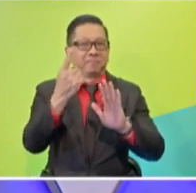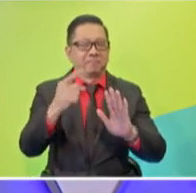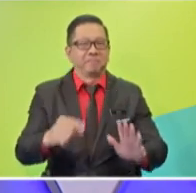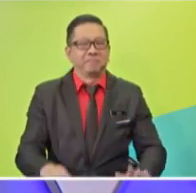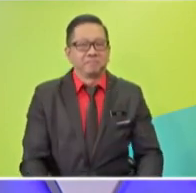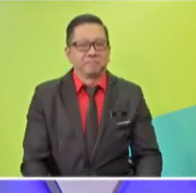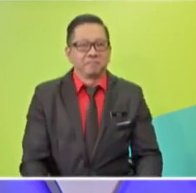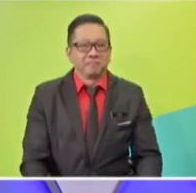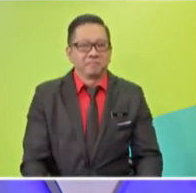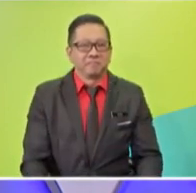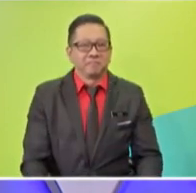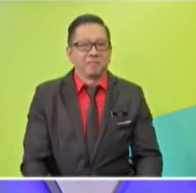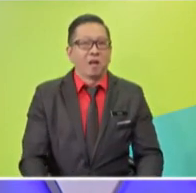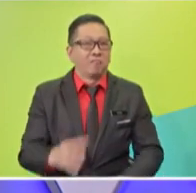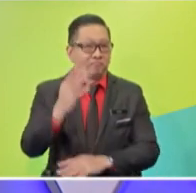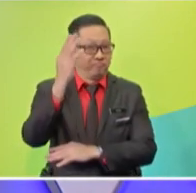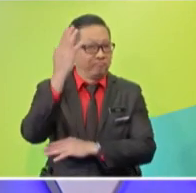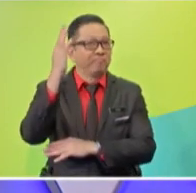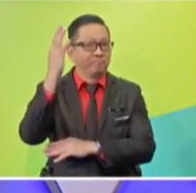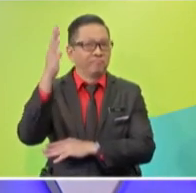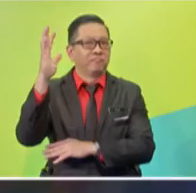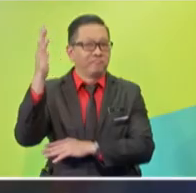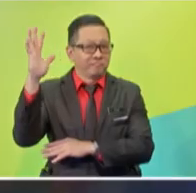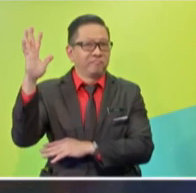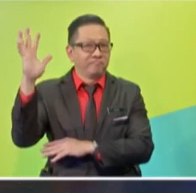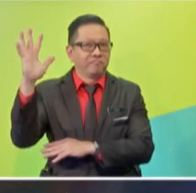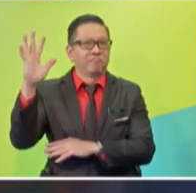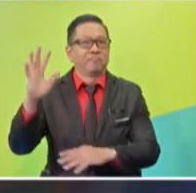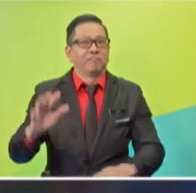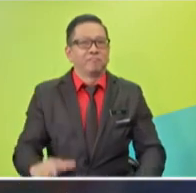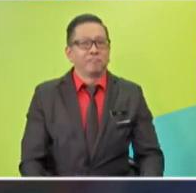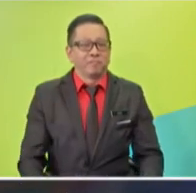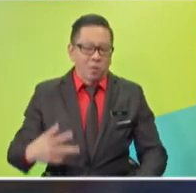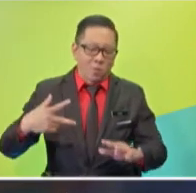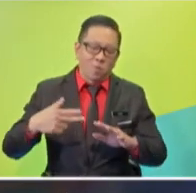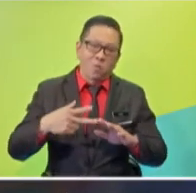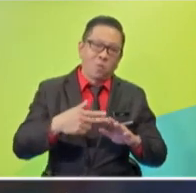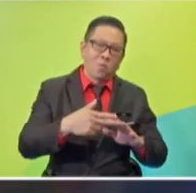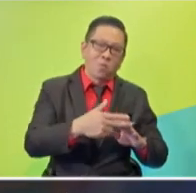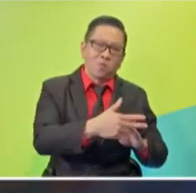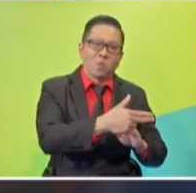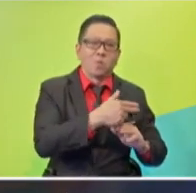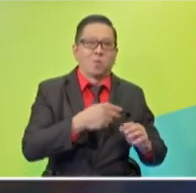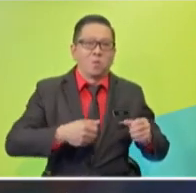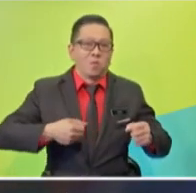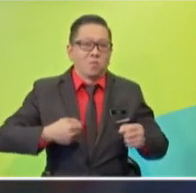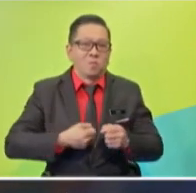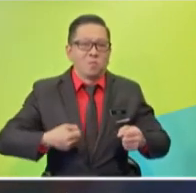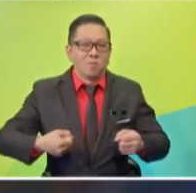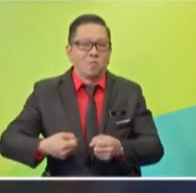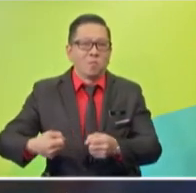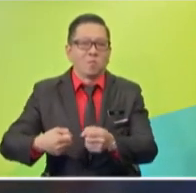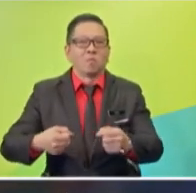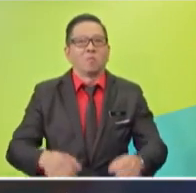do? Yes, because it's a very big bush and trees there. Of course, they have large trees. Yep, that's why they use the stilts to move around.